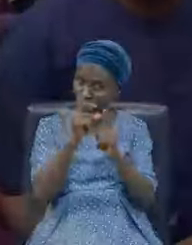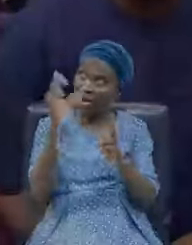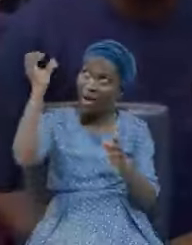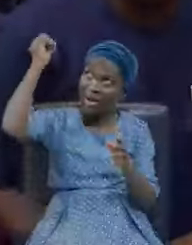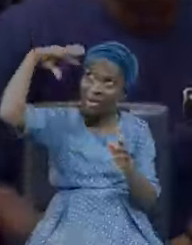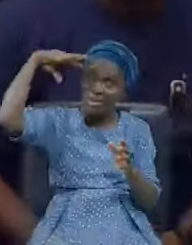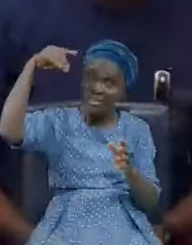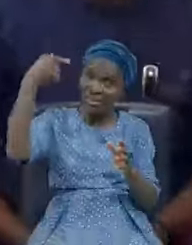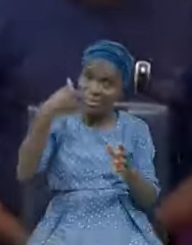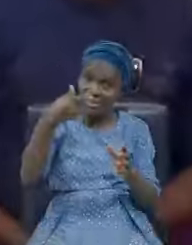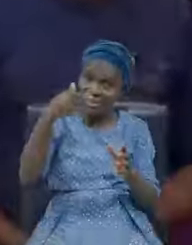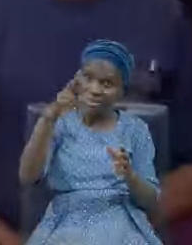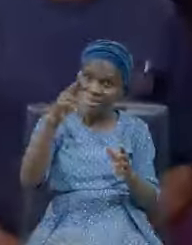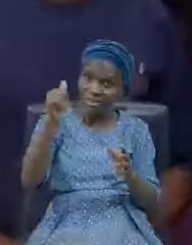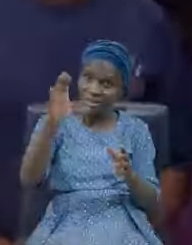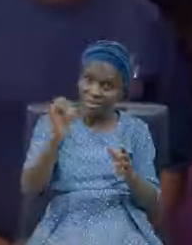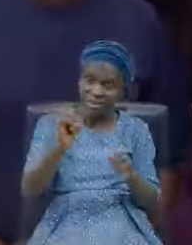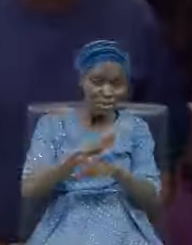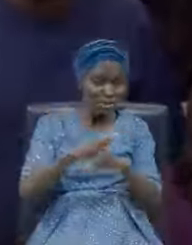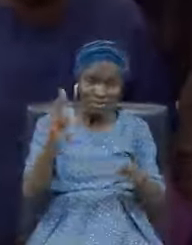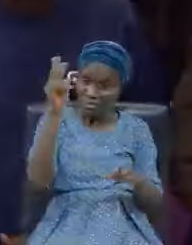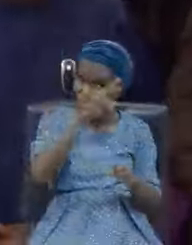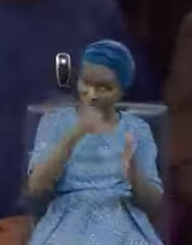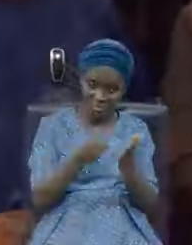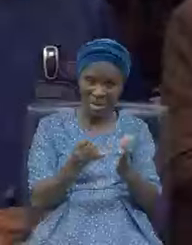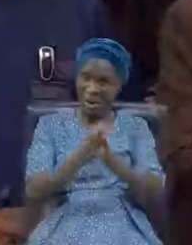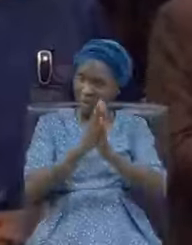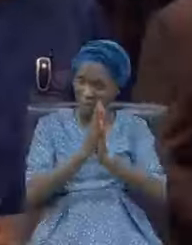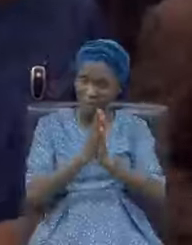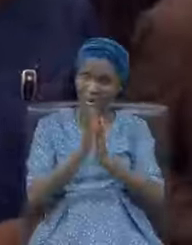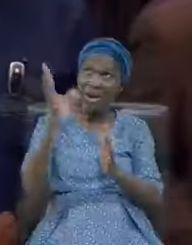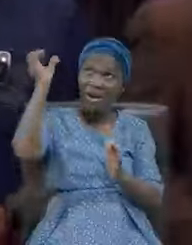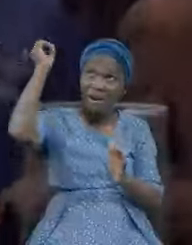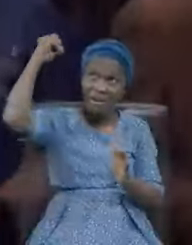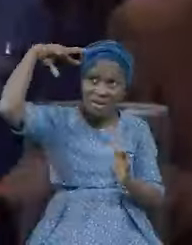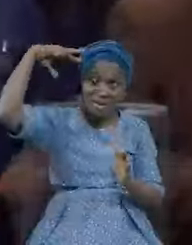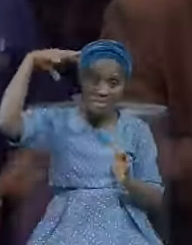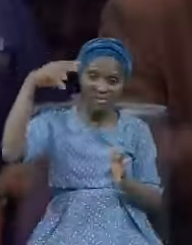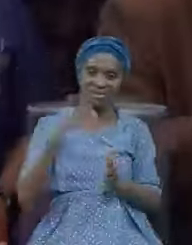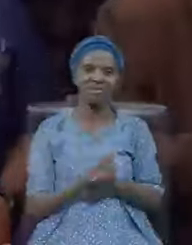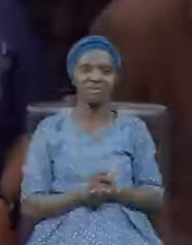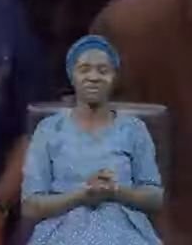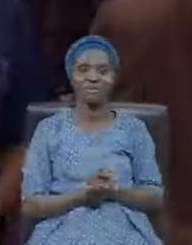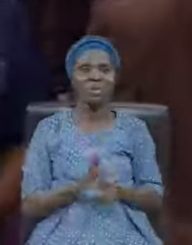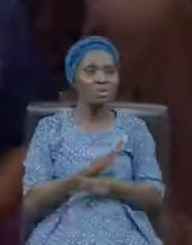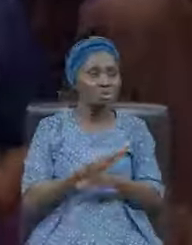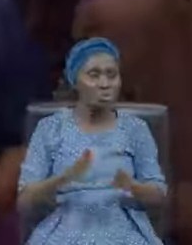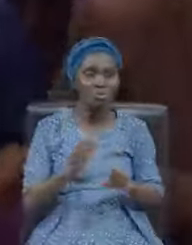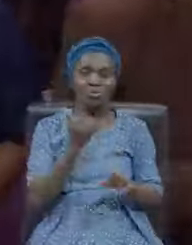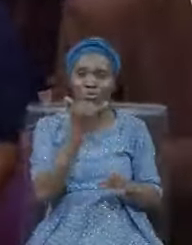Grace. Don't